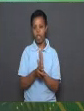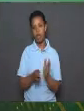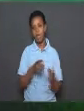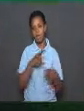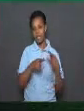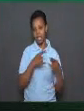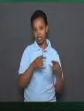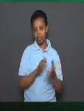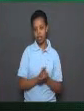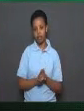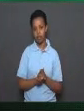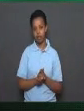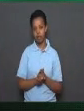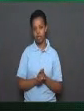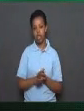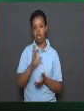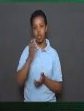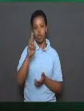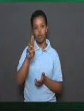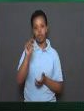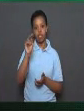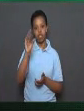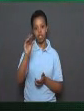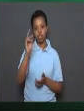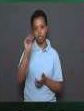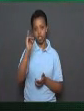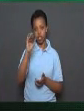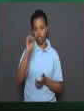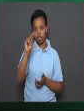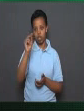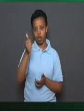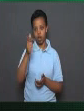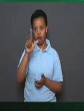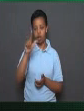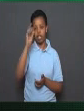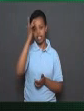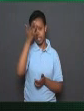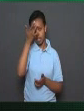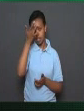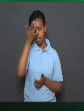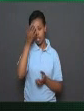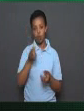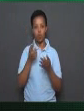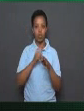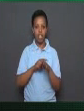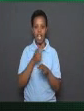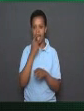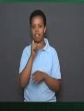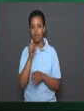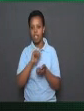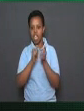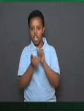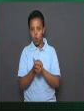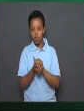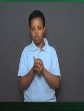genetics. A functional disease is one in which there is an abnormal change in